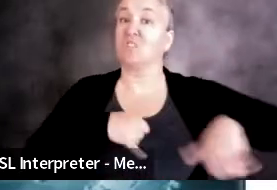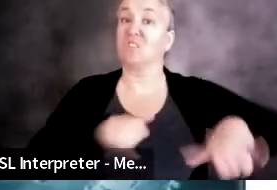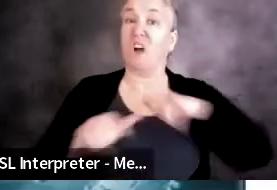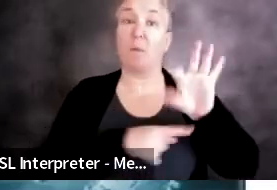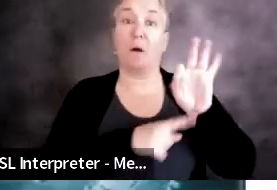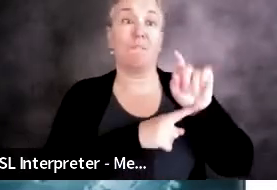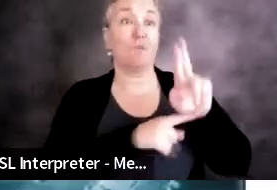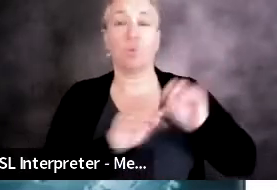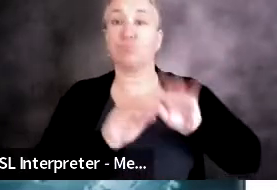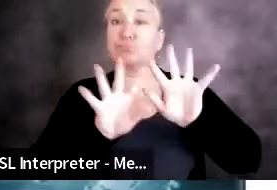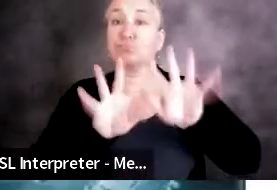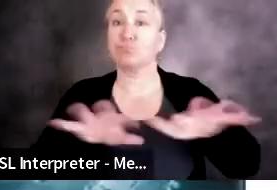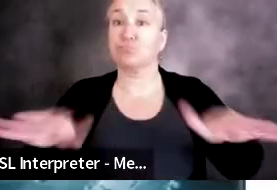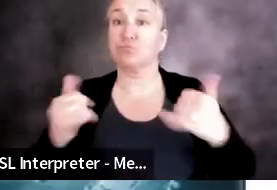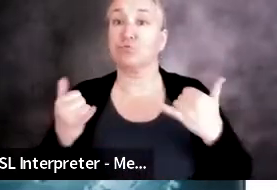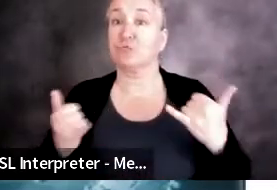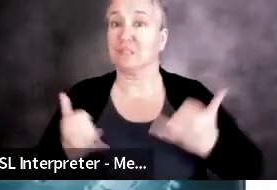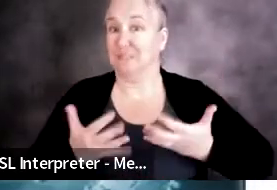among people today